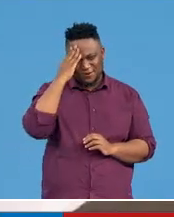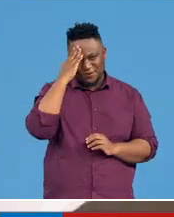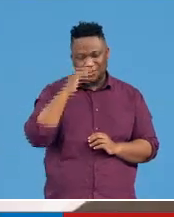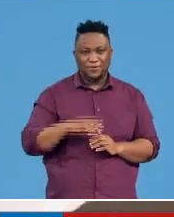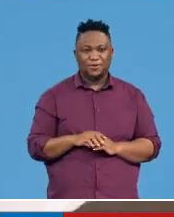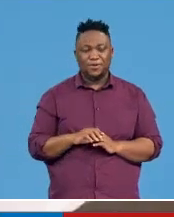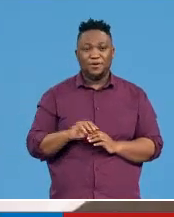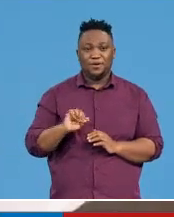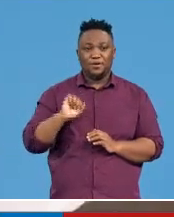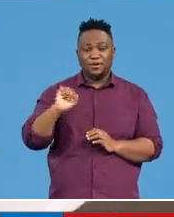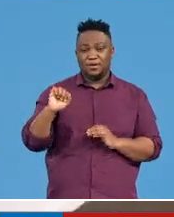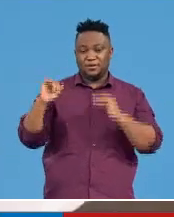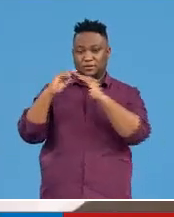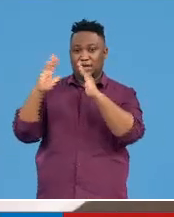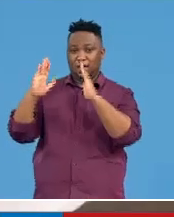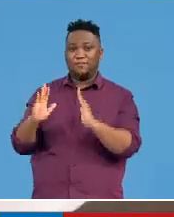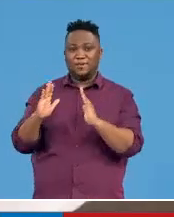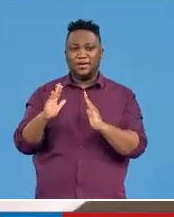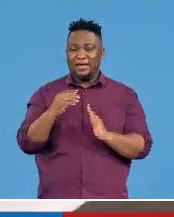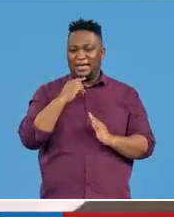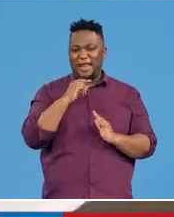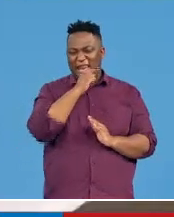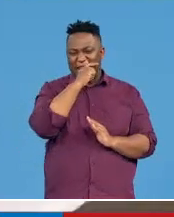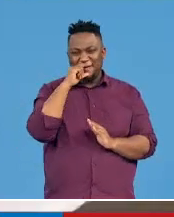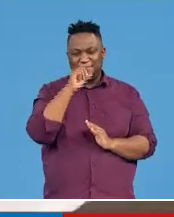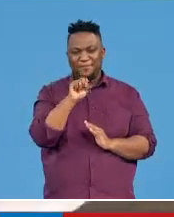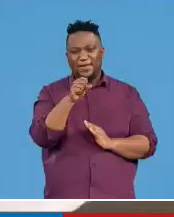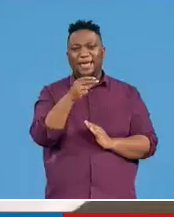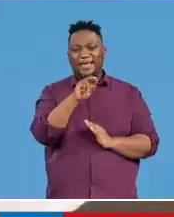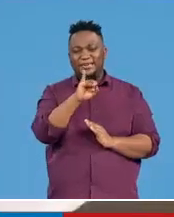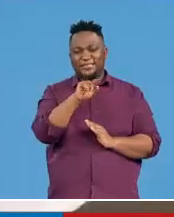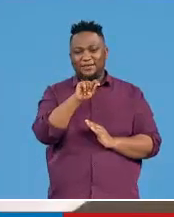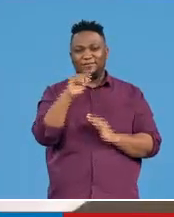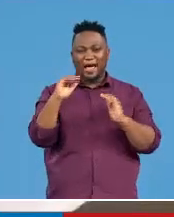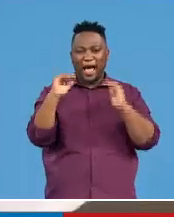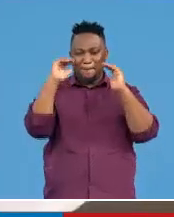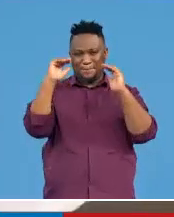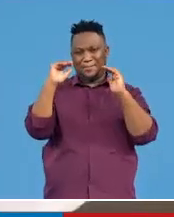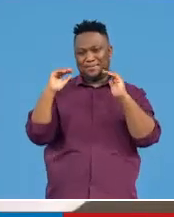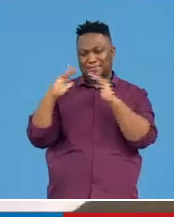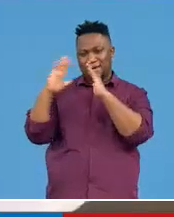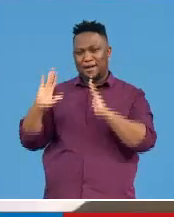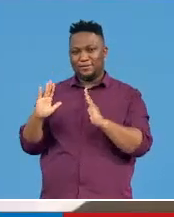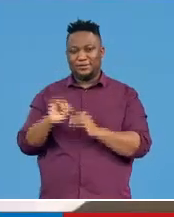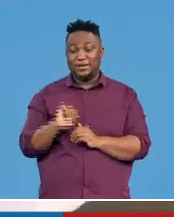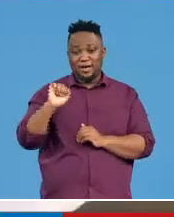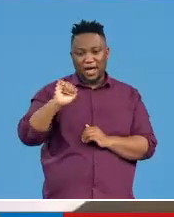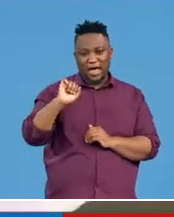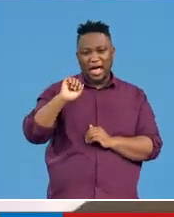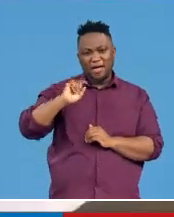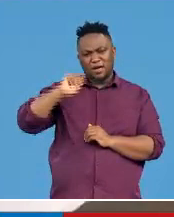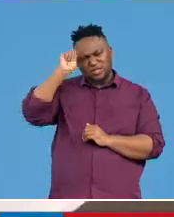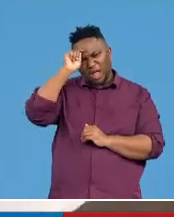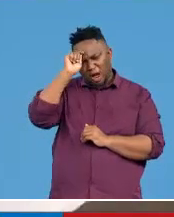Jessie's houses therefore became known as the shift-up houses. When I asked the son, Yusha, what you would like to say to his mum